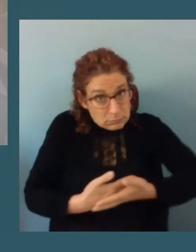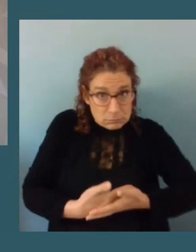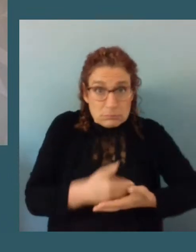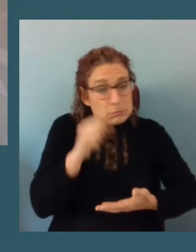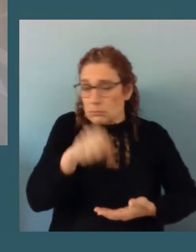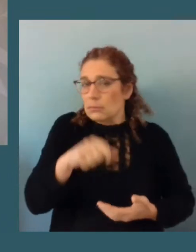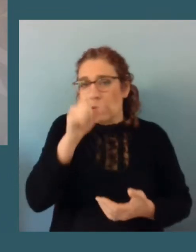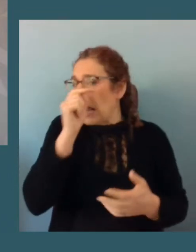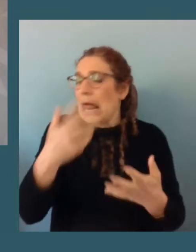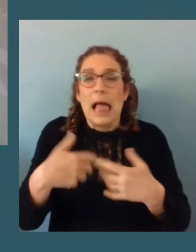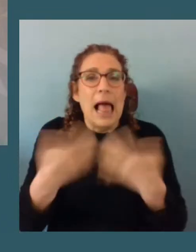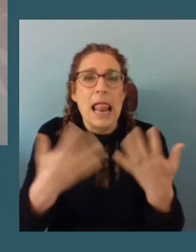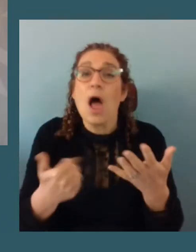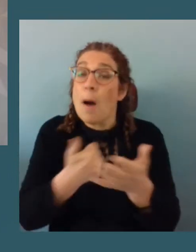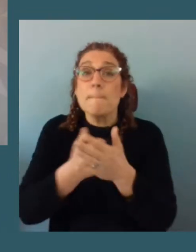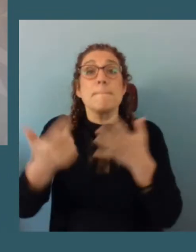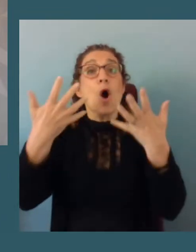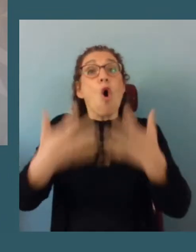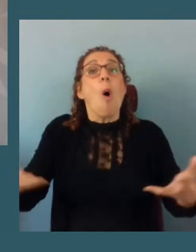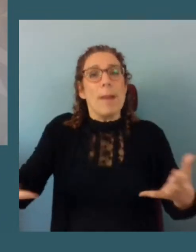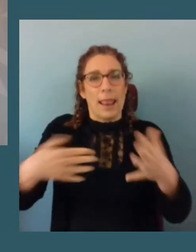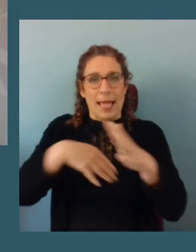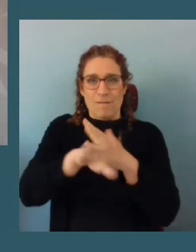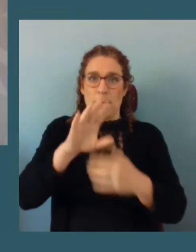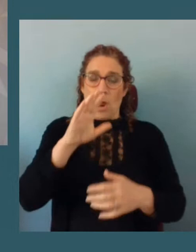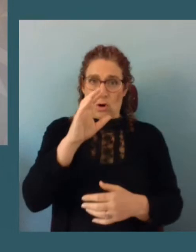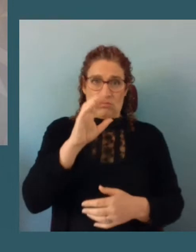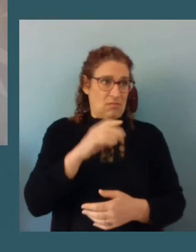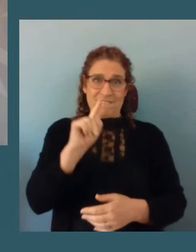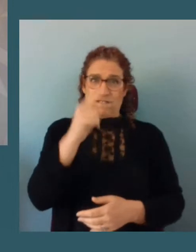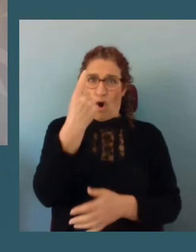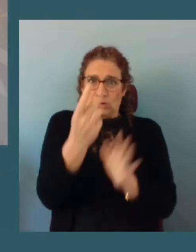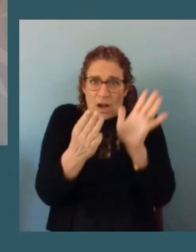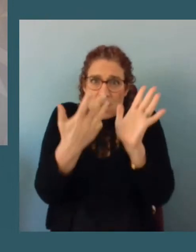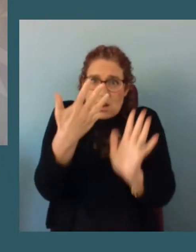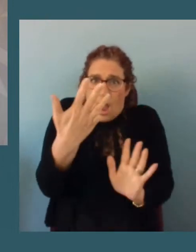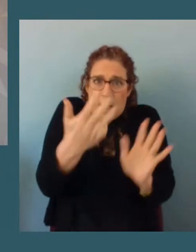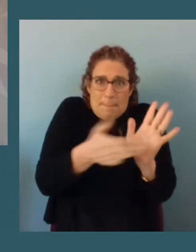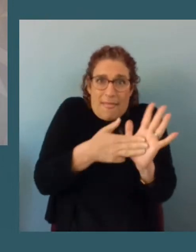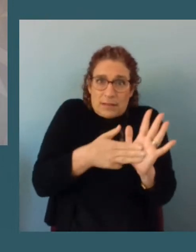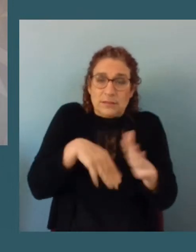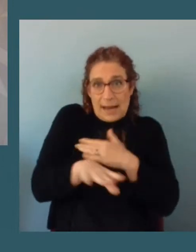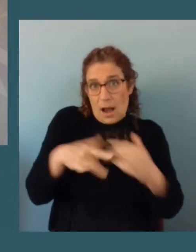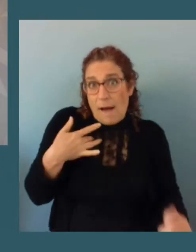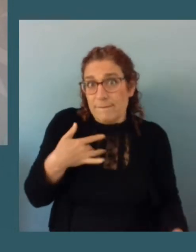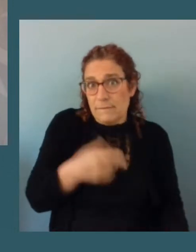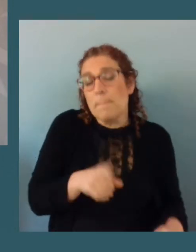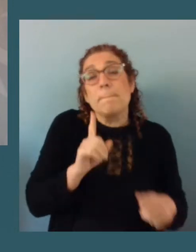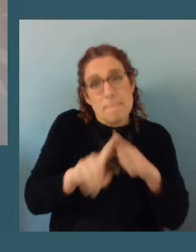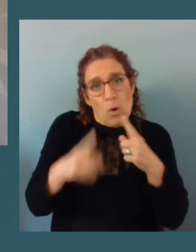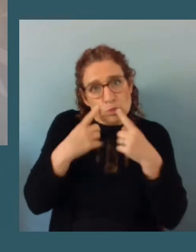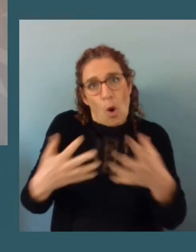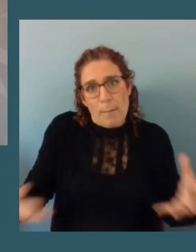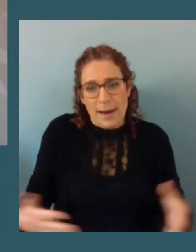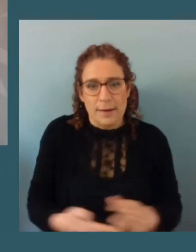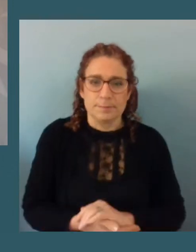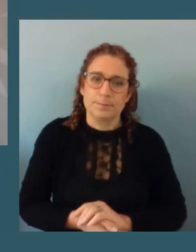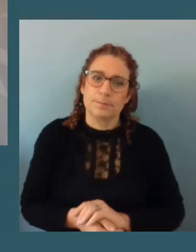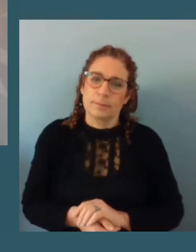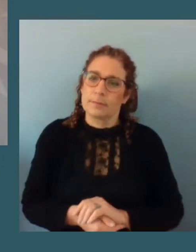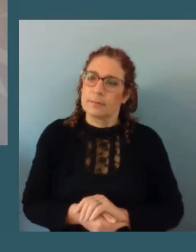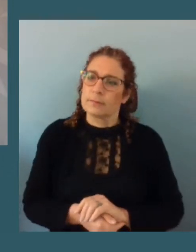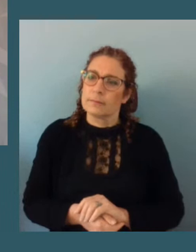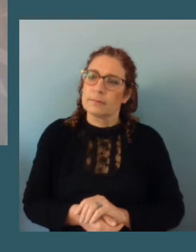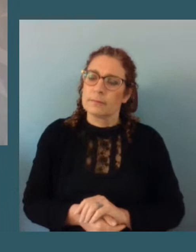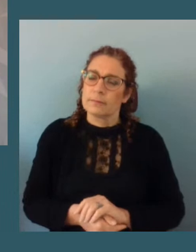commonly in the first 9 months of life. Yeah, absolutely. You talked a little bit about the management of it.